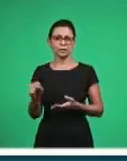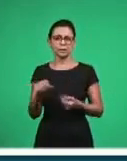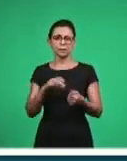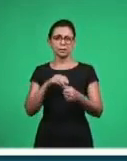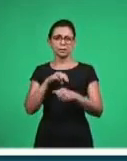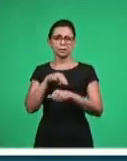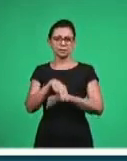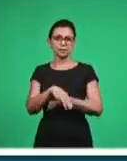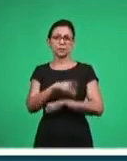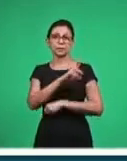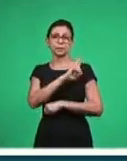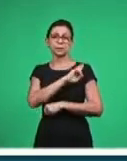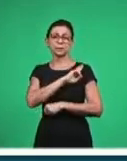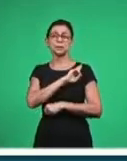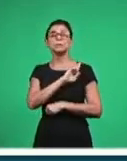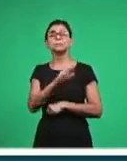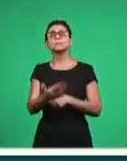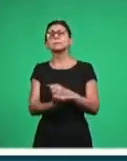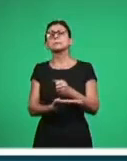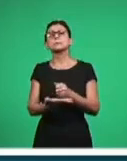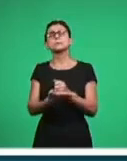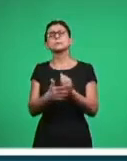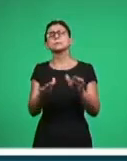for a responsible ministry.